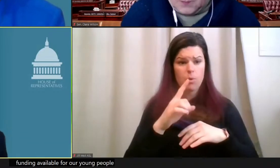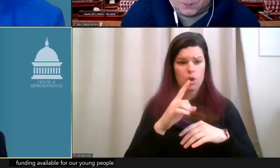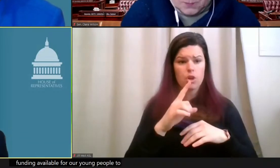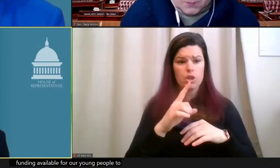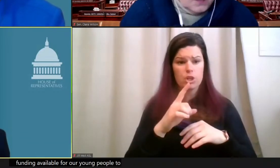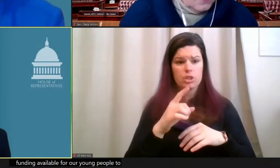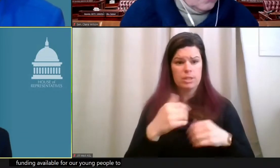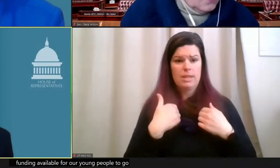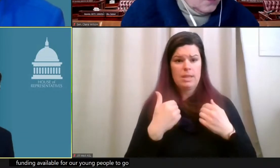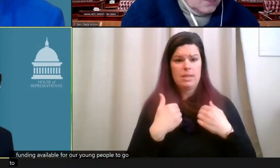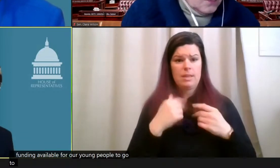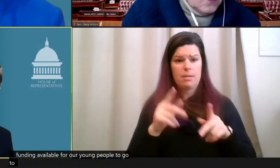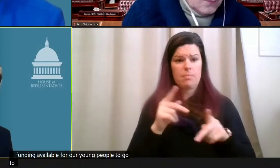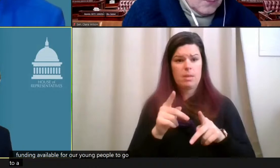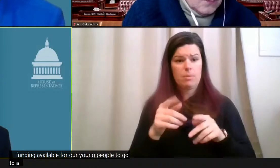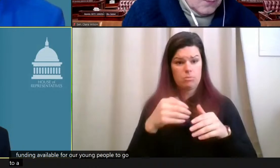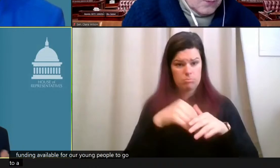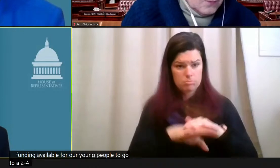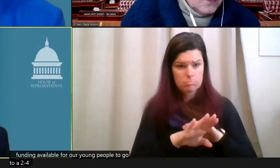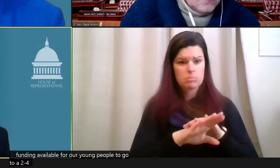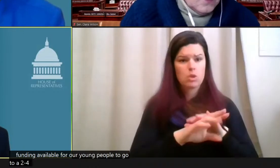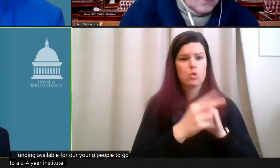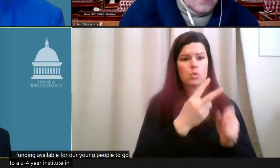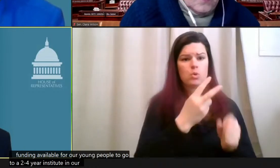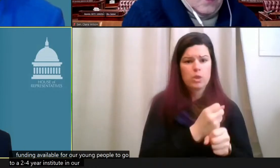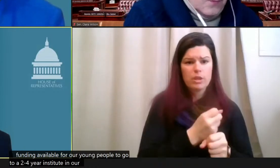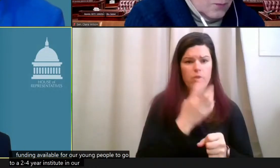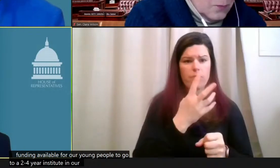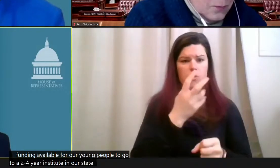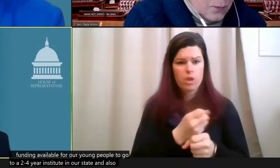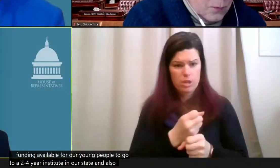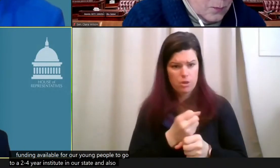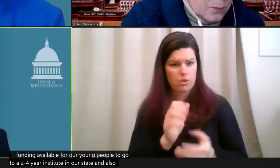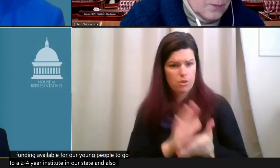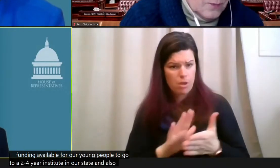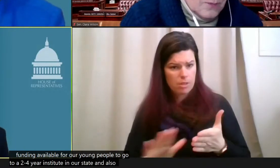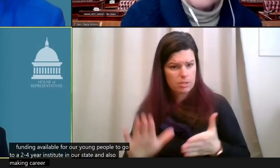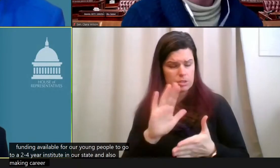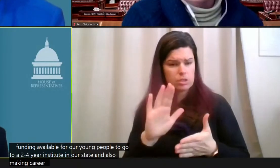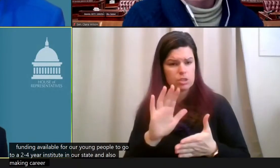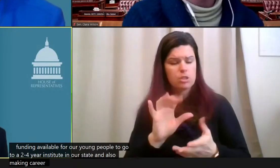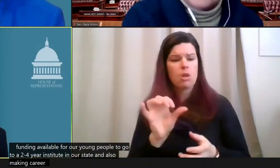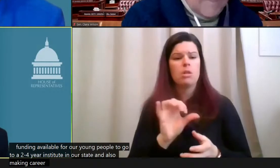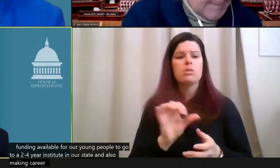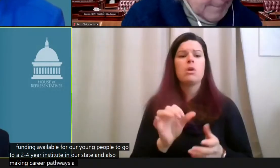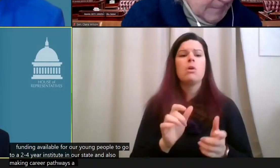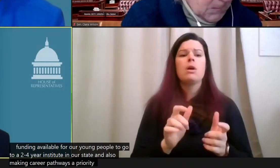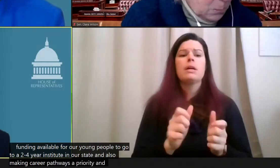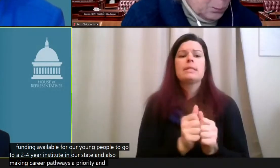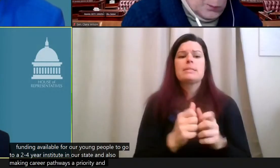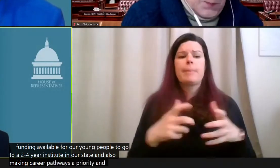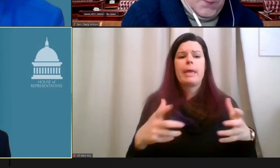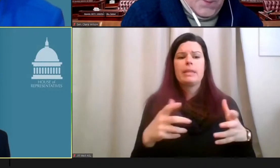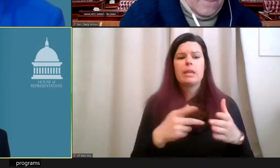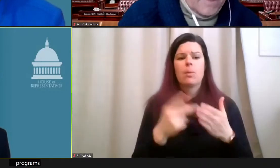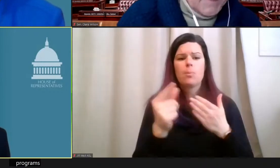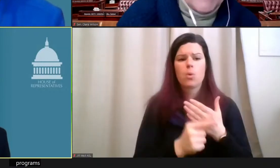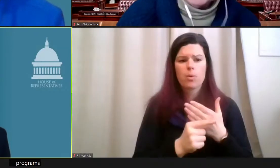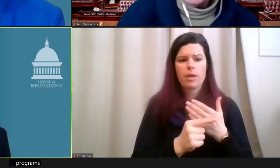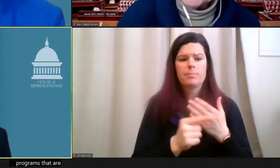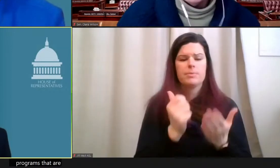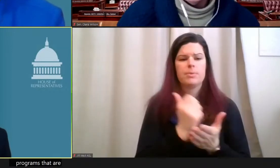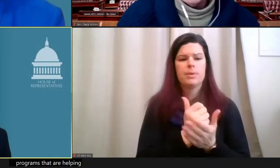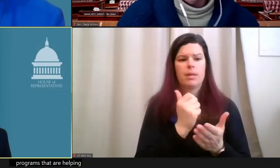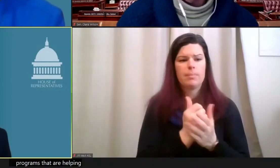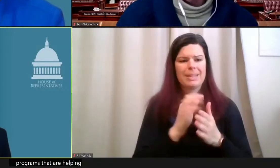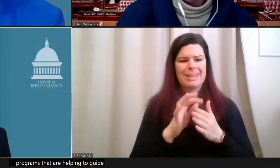in our state. And it's also making career pathways a priority, and it's expanding programs that are helping to guide students through community